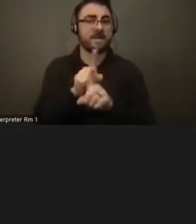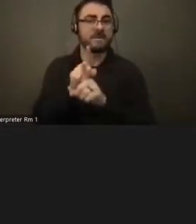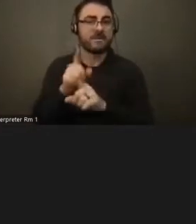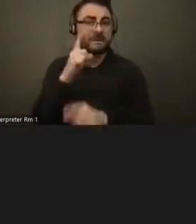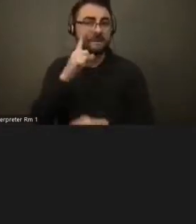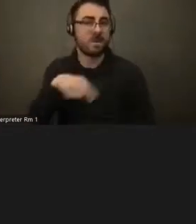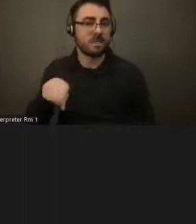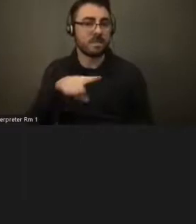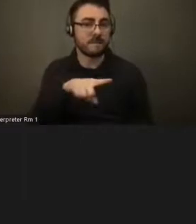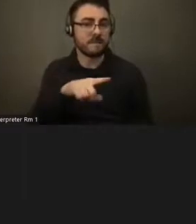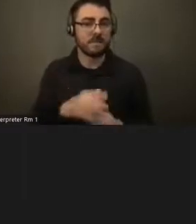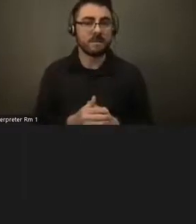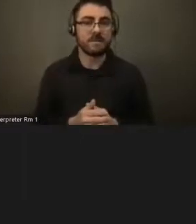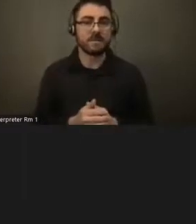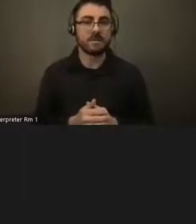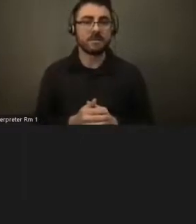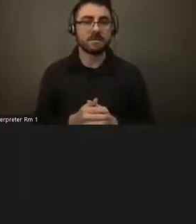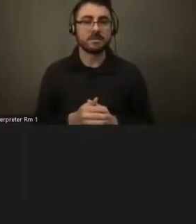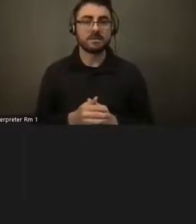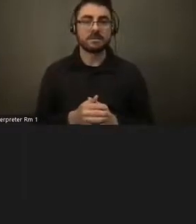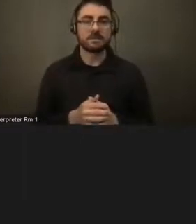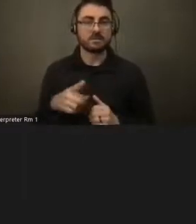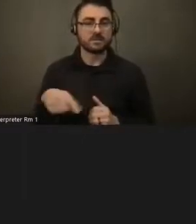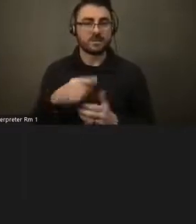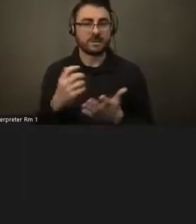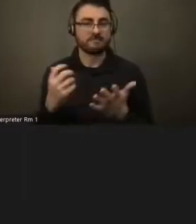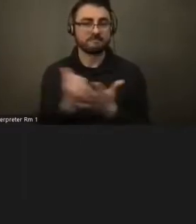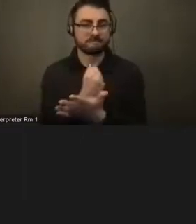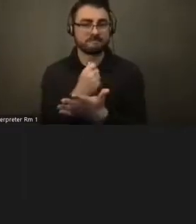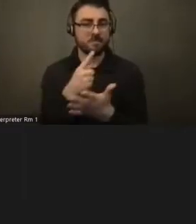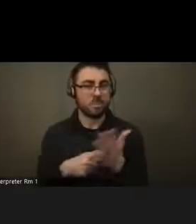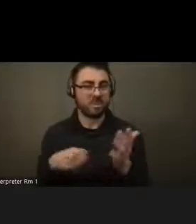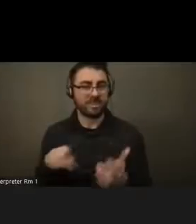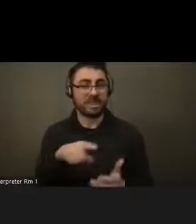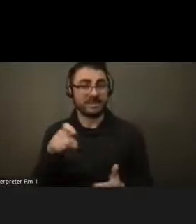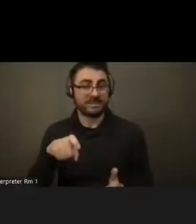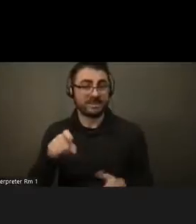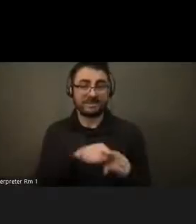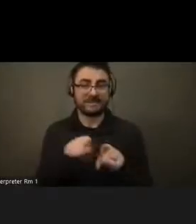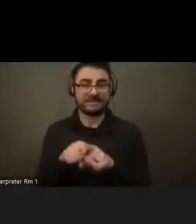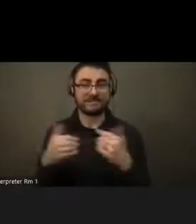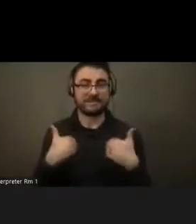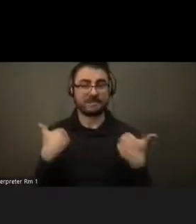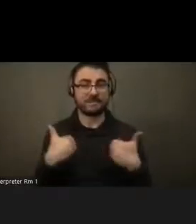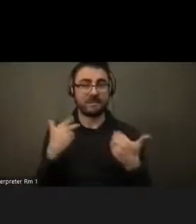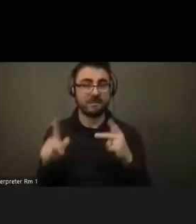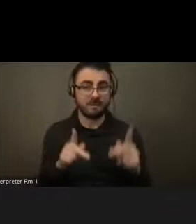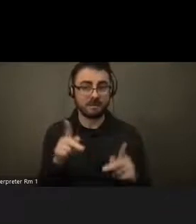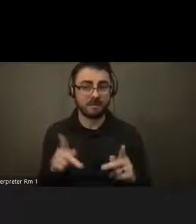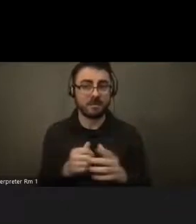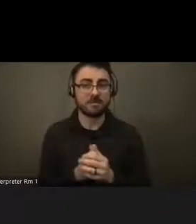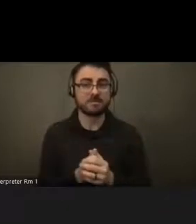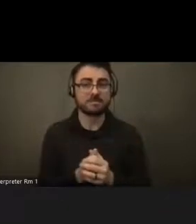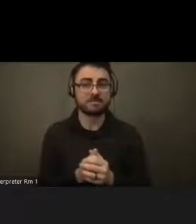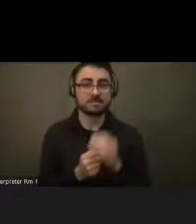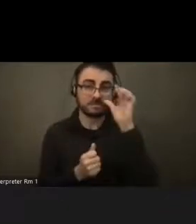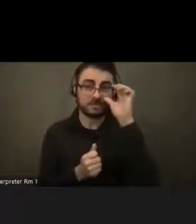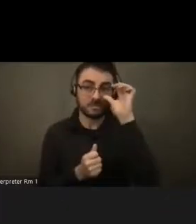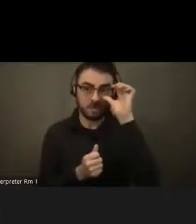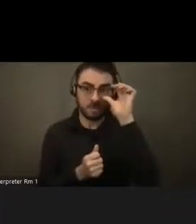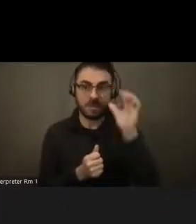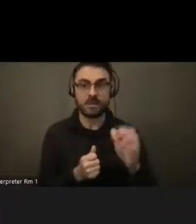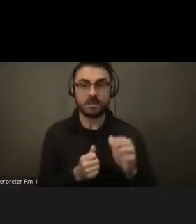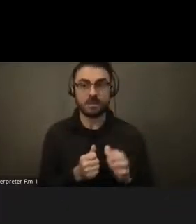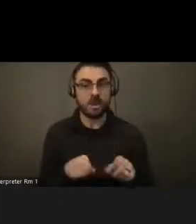they deserve as young people, right? In addition, community corrections. I never would have thought when